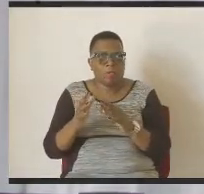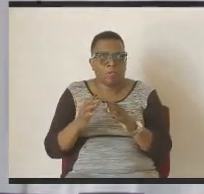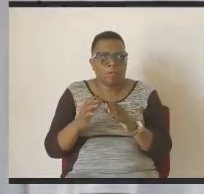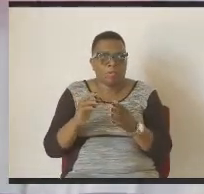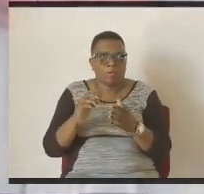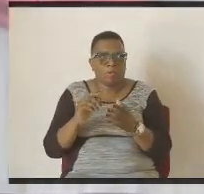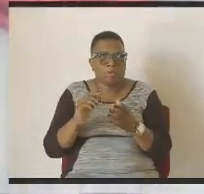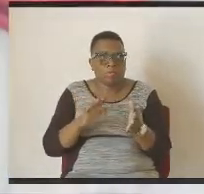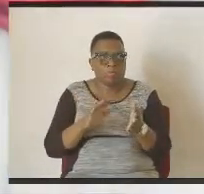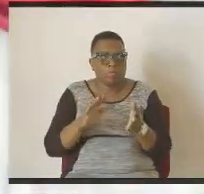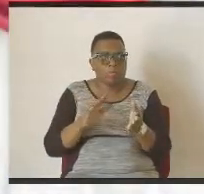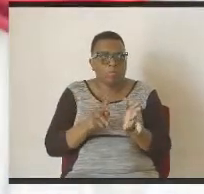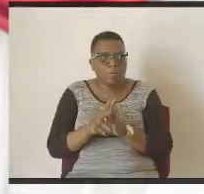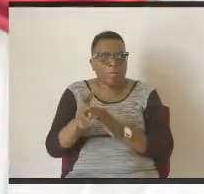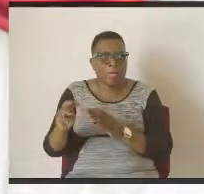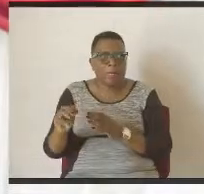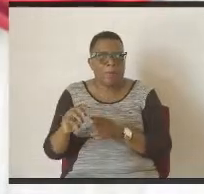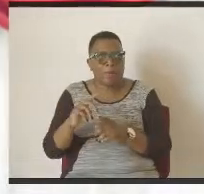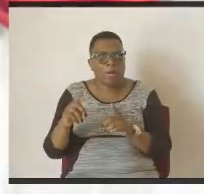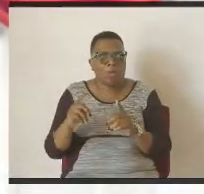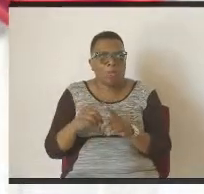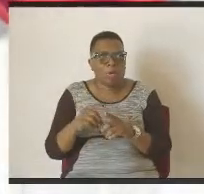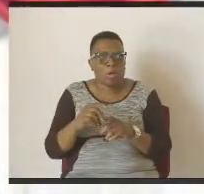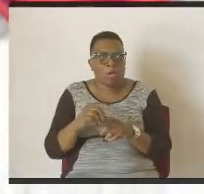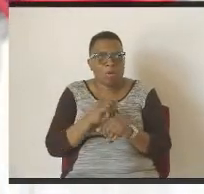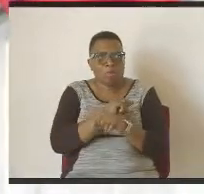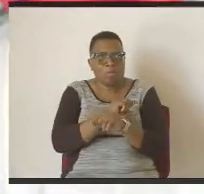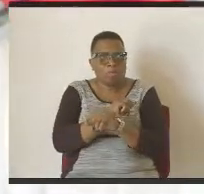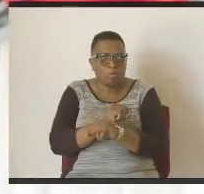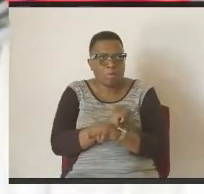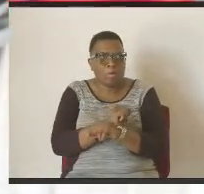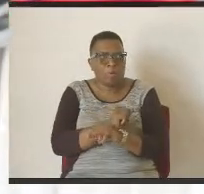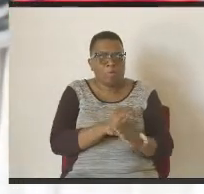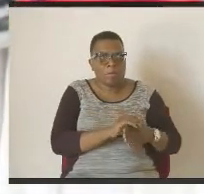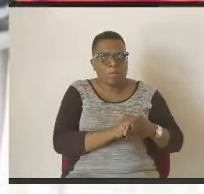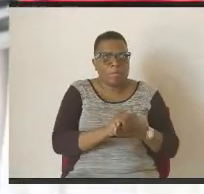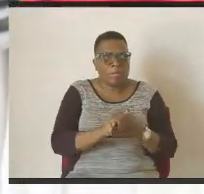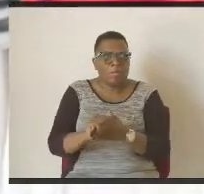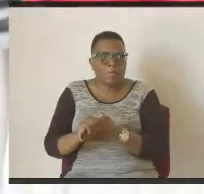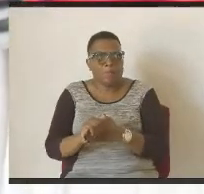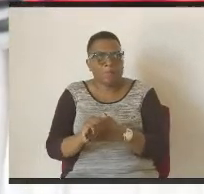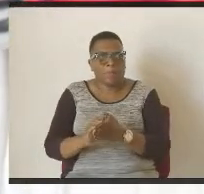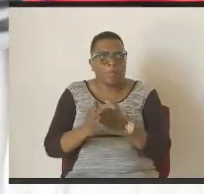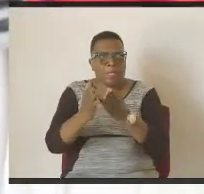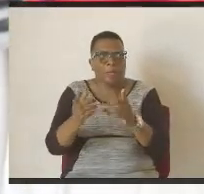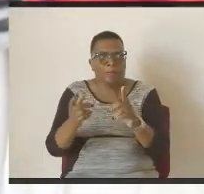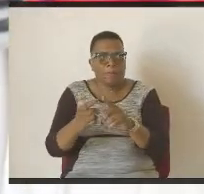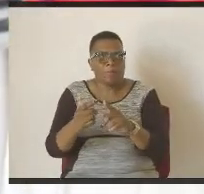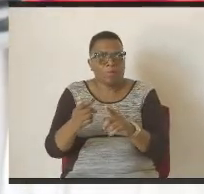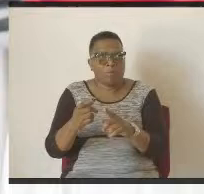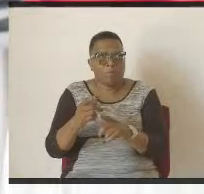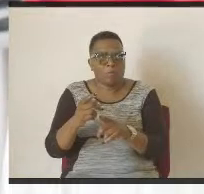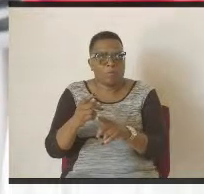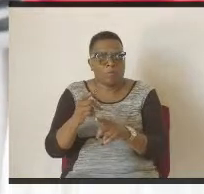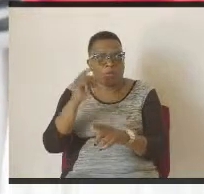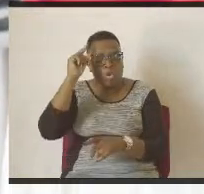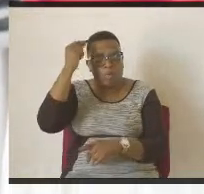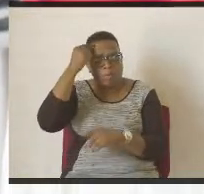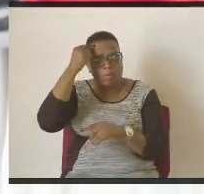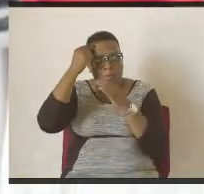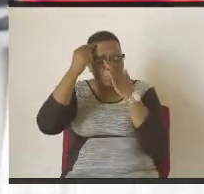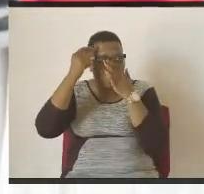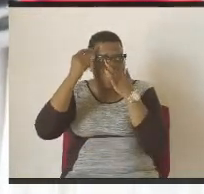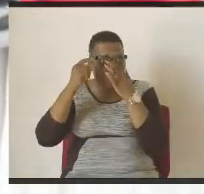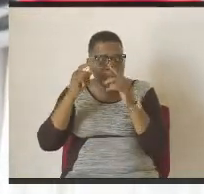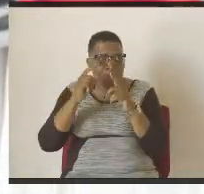death. And when they had bound him, they led him away and delivered him to Pontius Pilate, the governor.